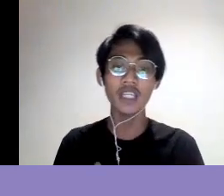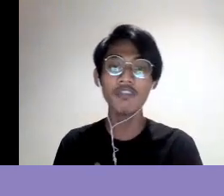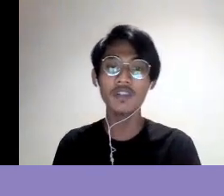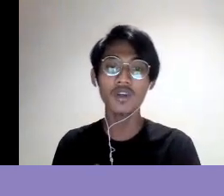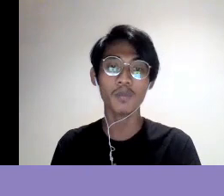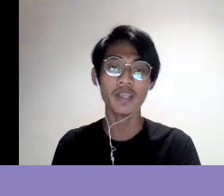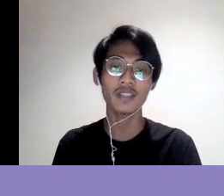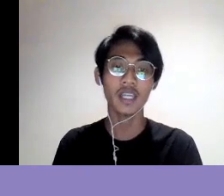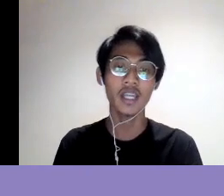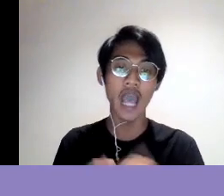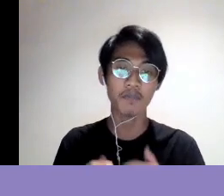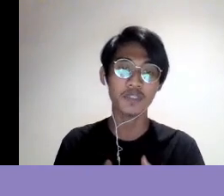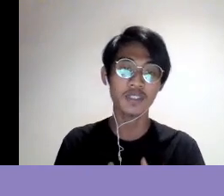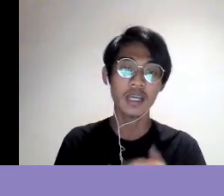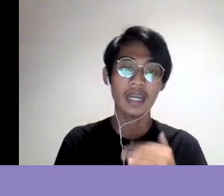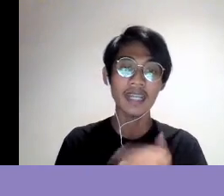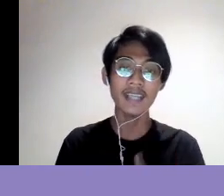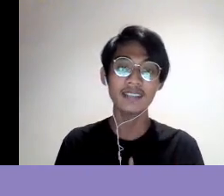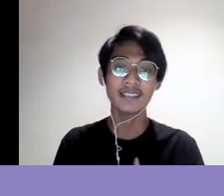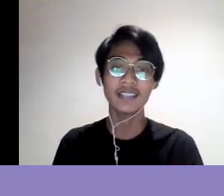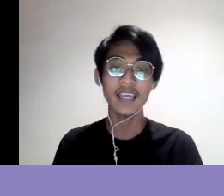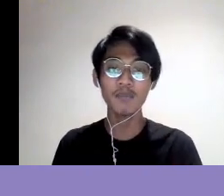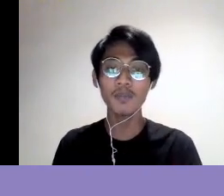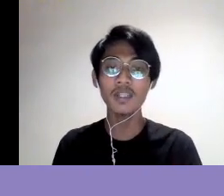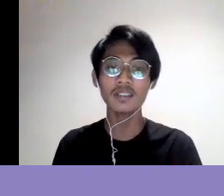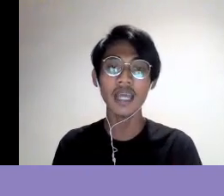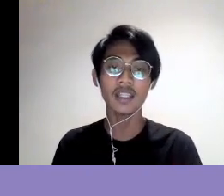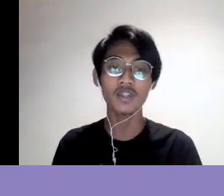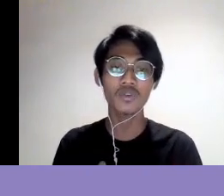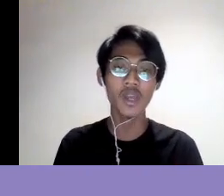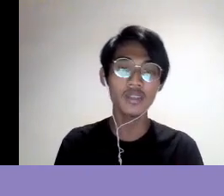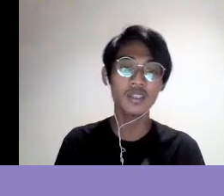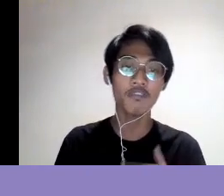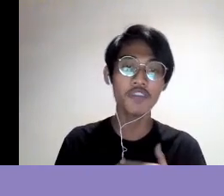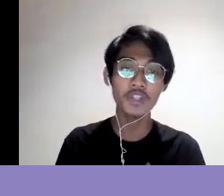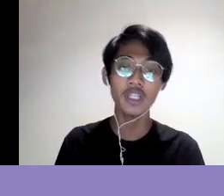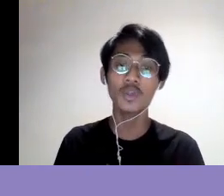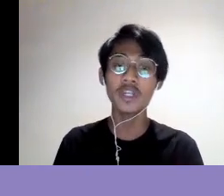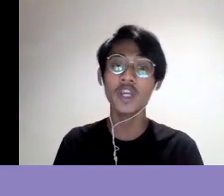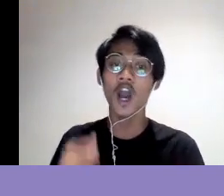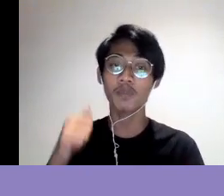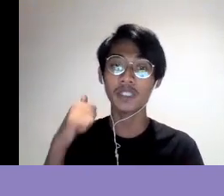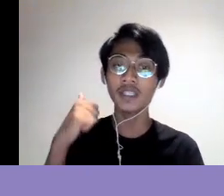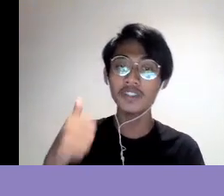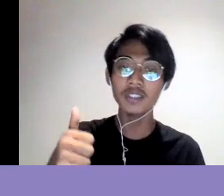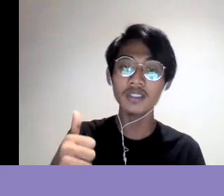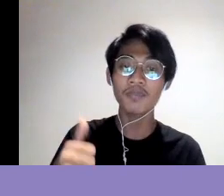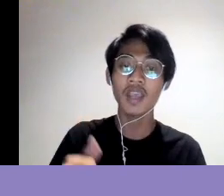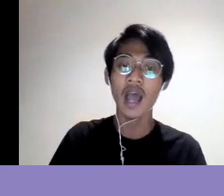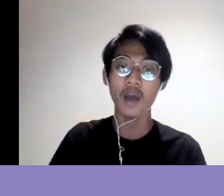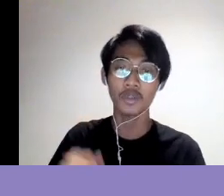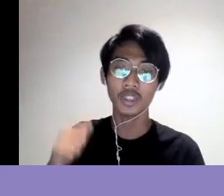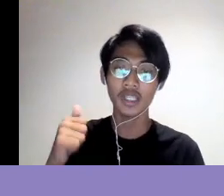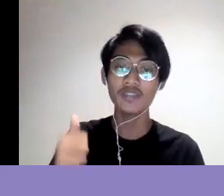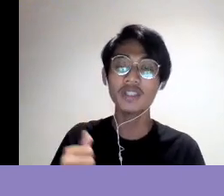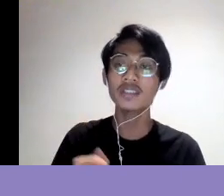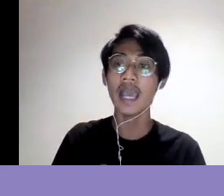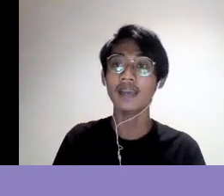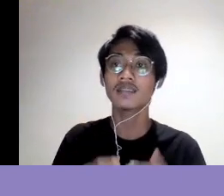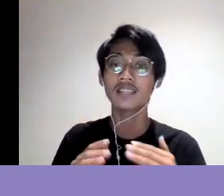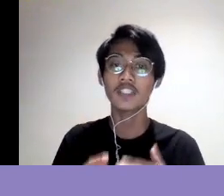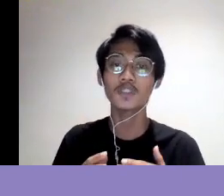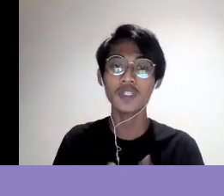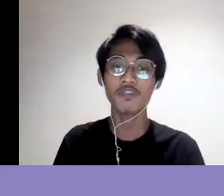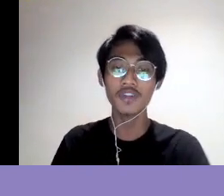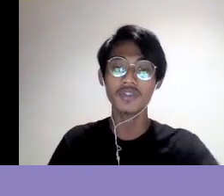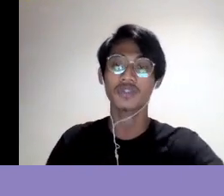each activity or page in the apps. Next, they implemented and integrate the feature including object detections, authentications,